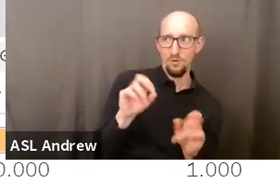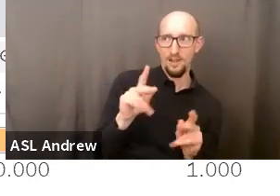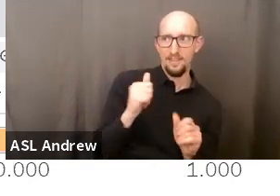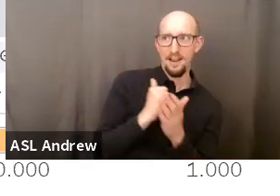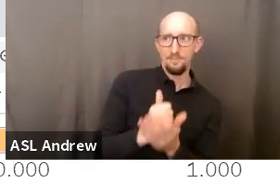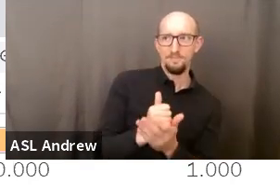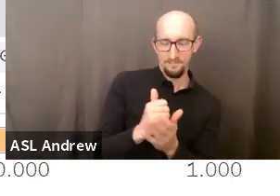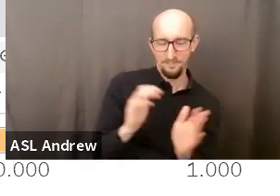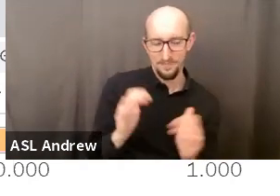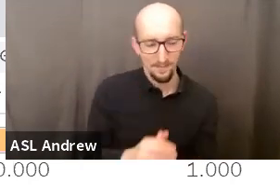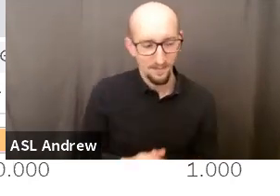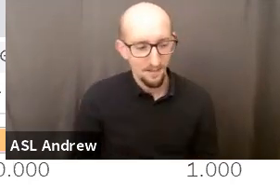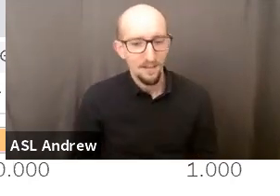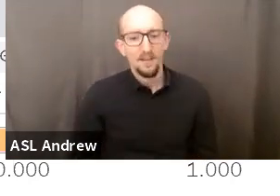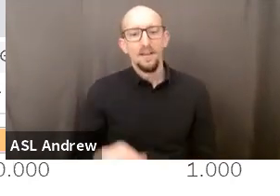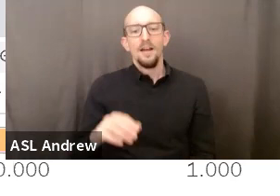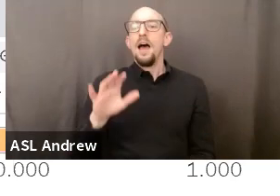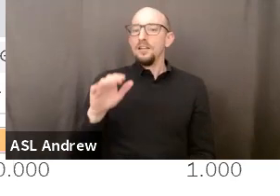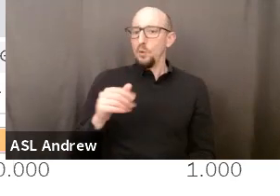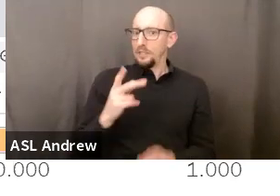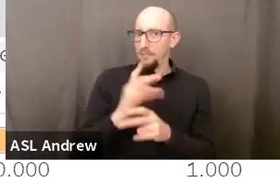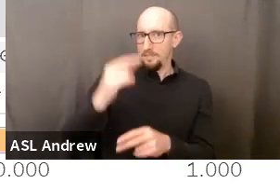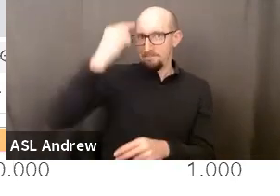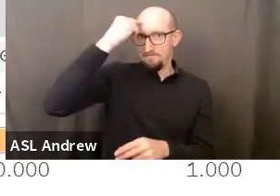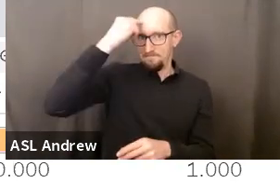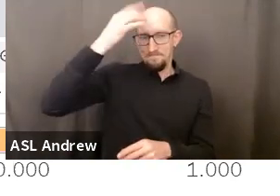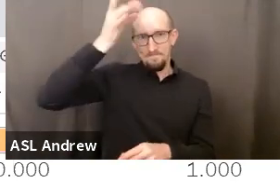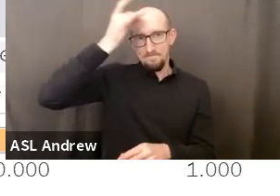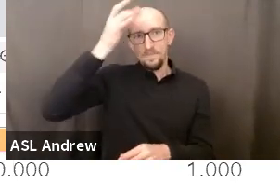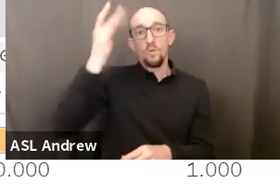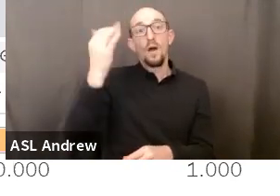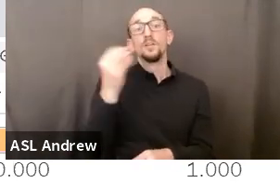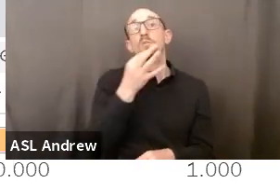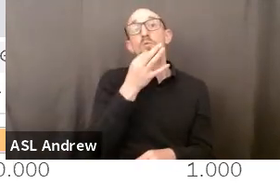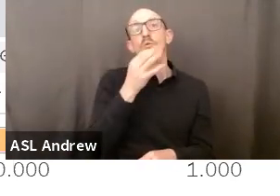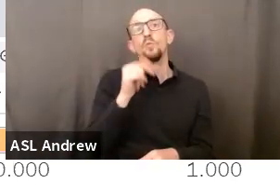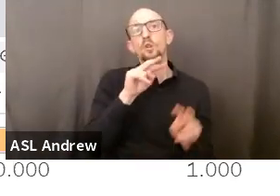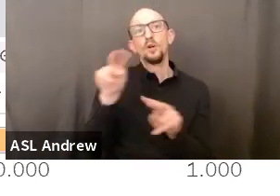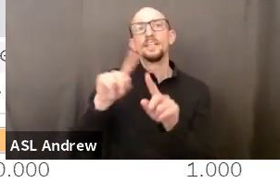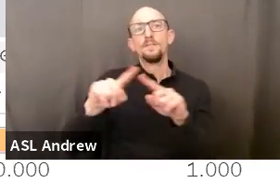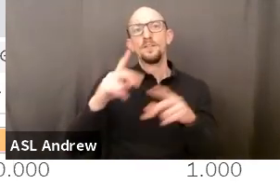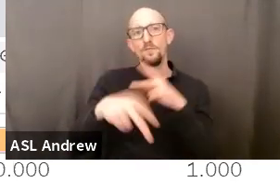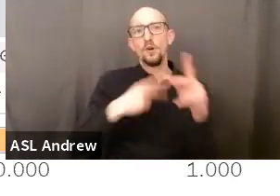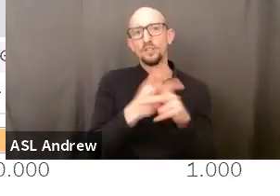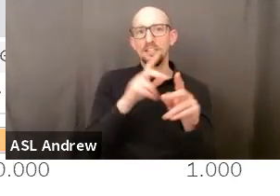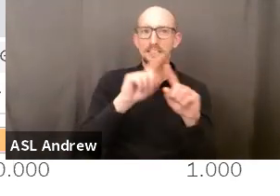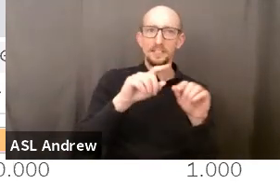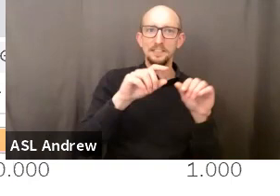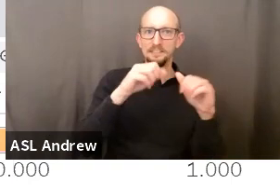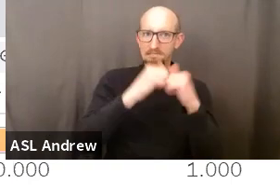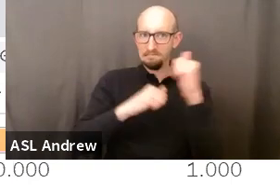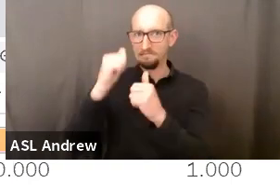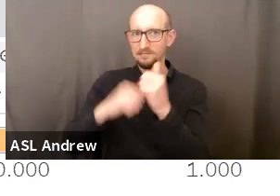because we're about to look at a version with 5 tiers and a version with 8 tiers. Yep. So tier 1